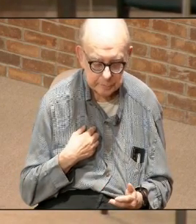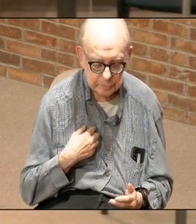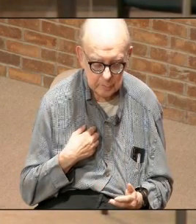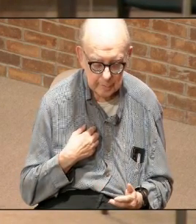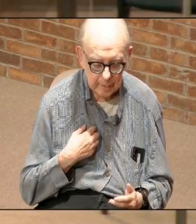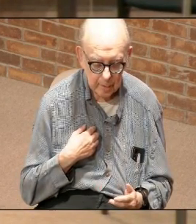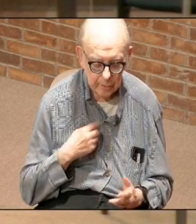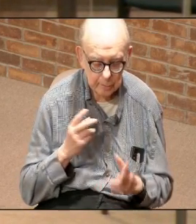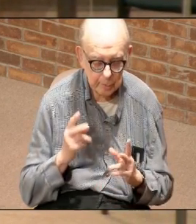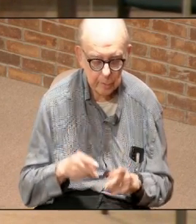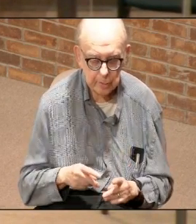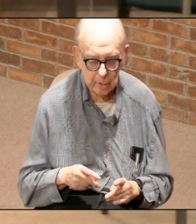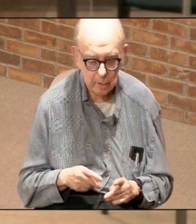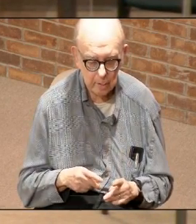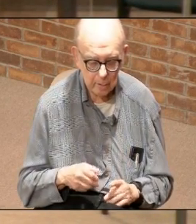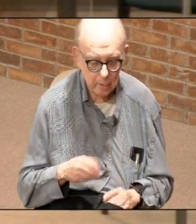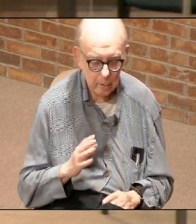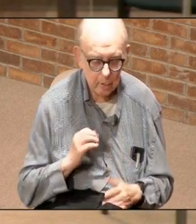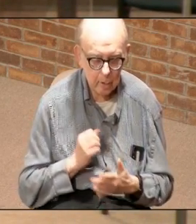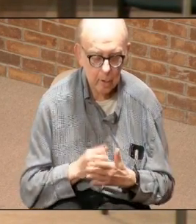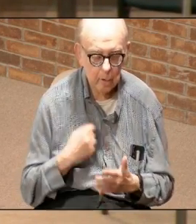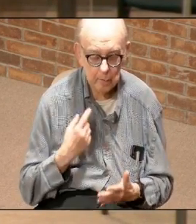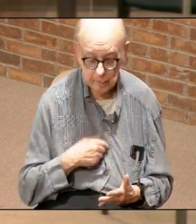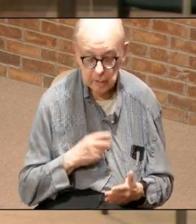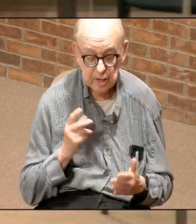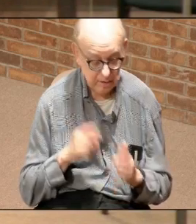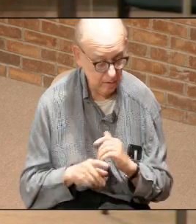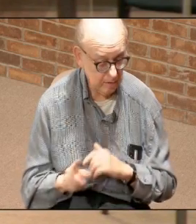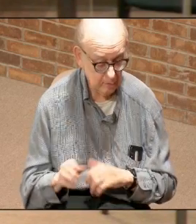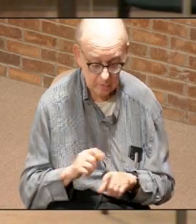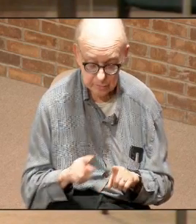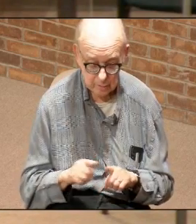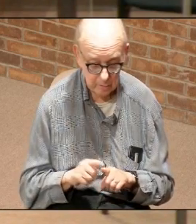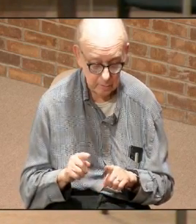uncircumcised Philistine, God will help me kill him too.